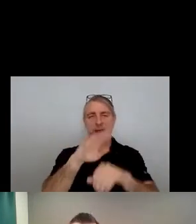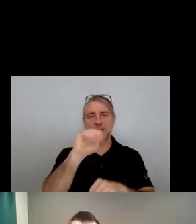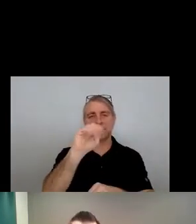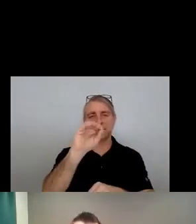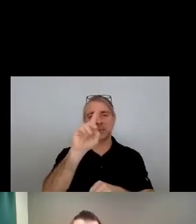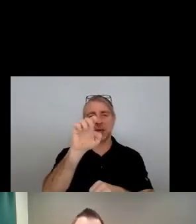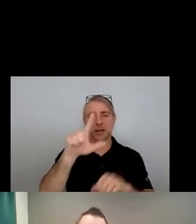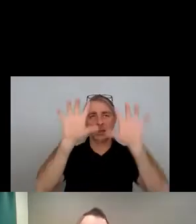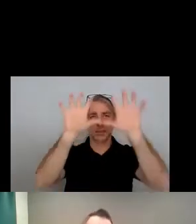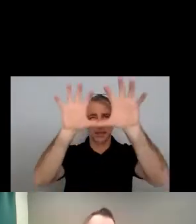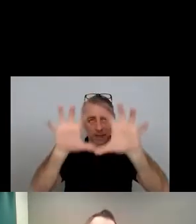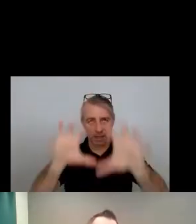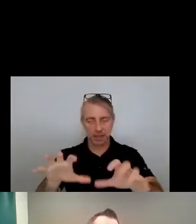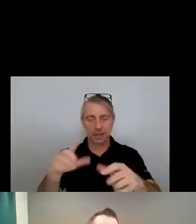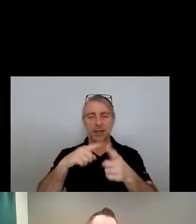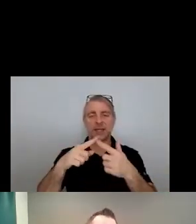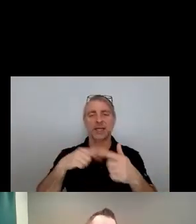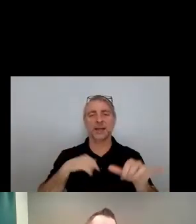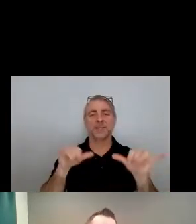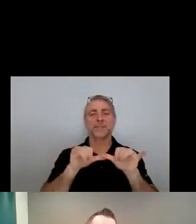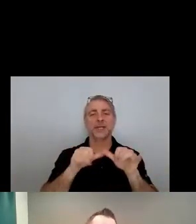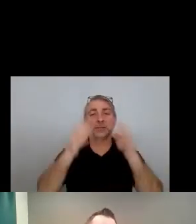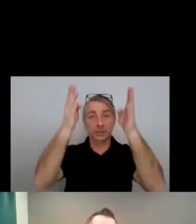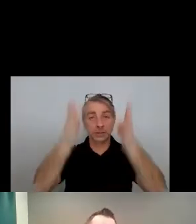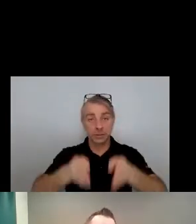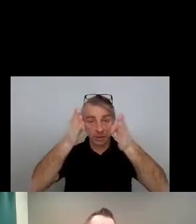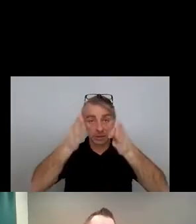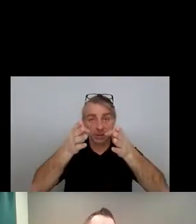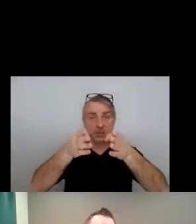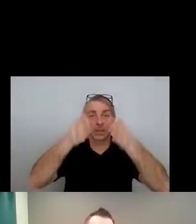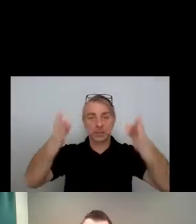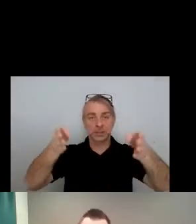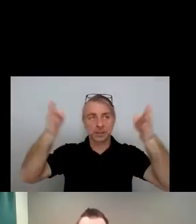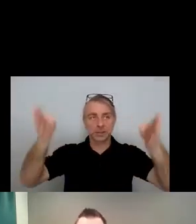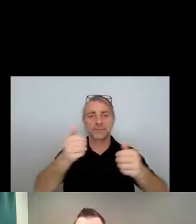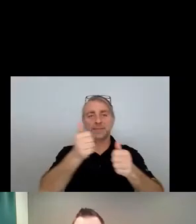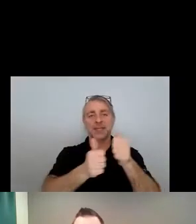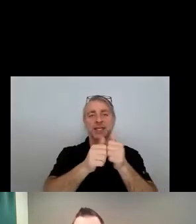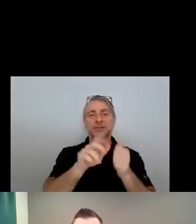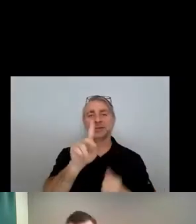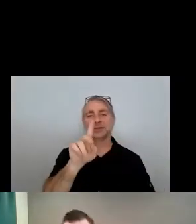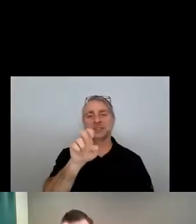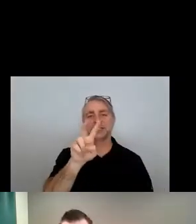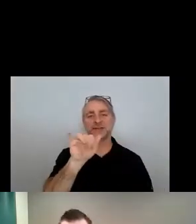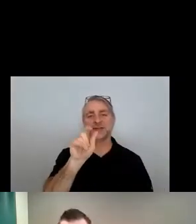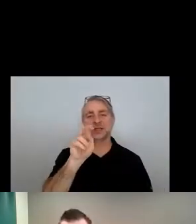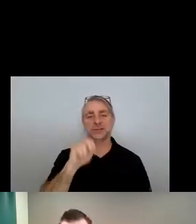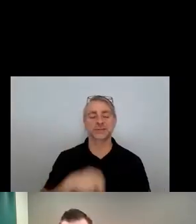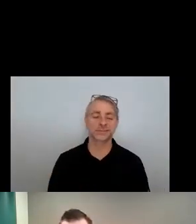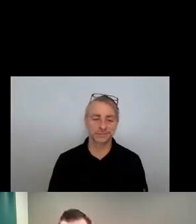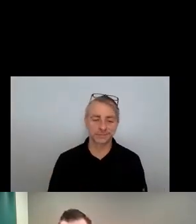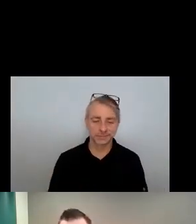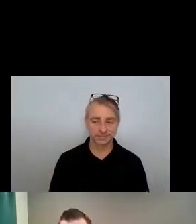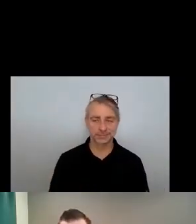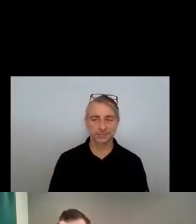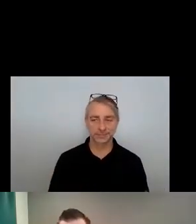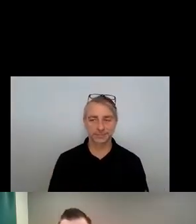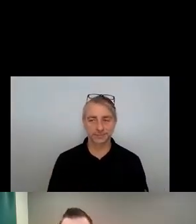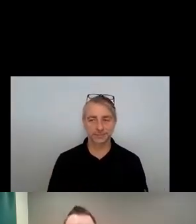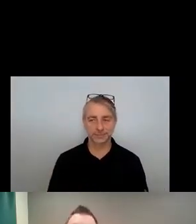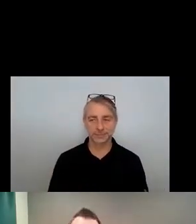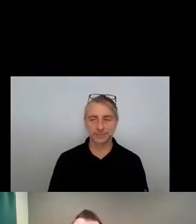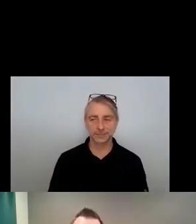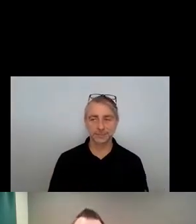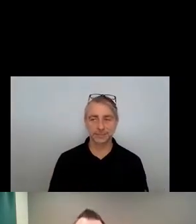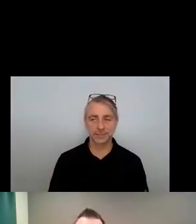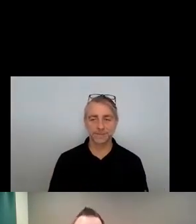So that's the key here. Every study will produce, that's included in your systematic review and